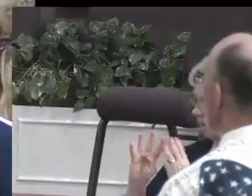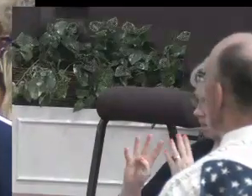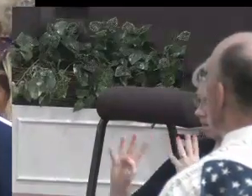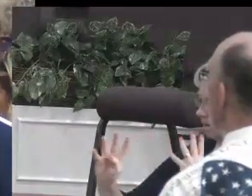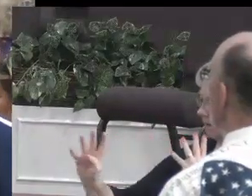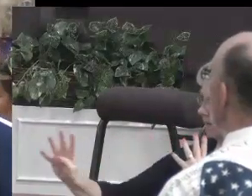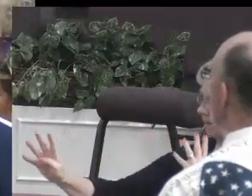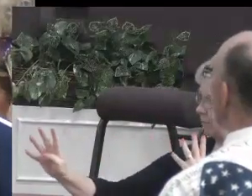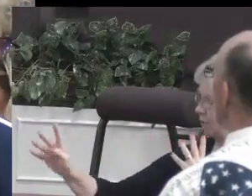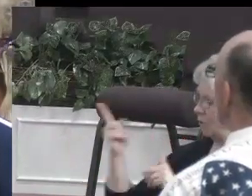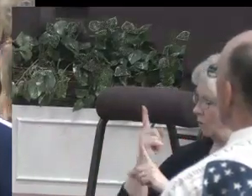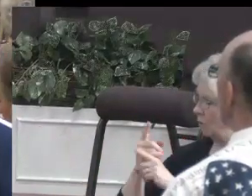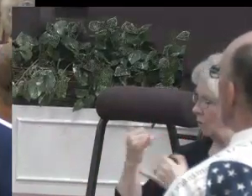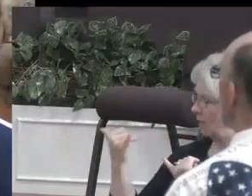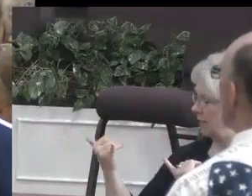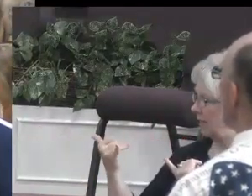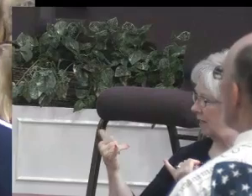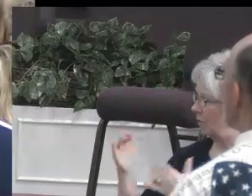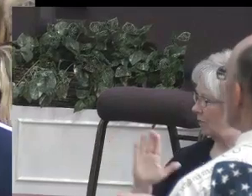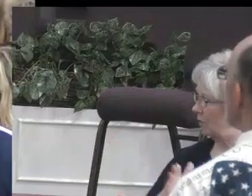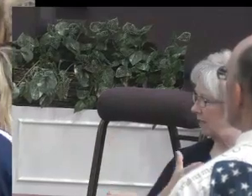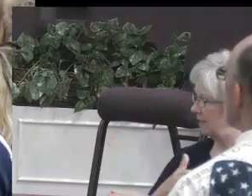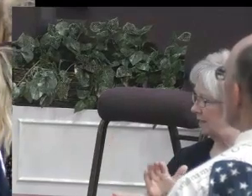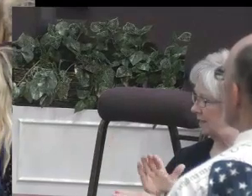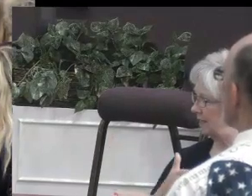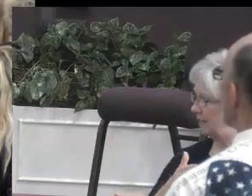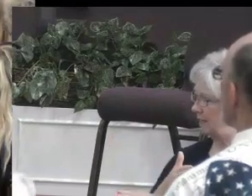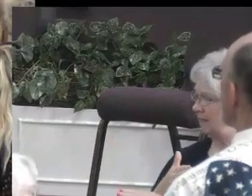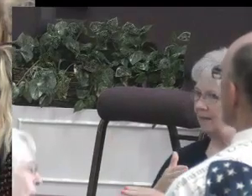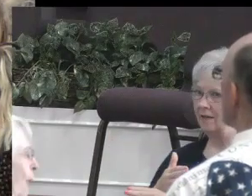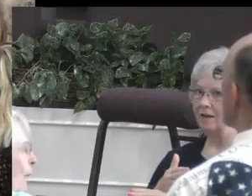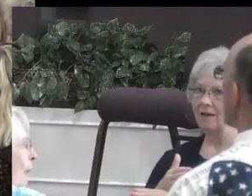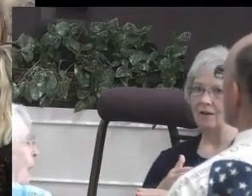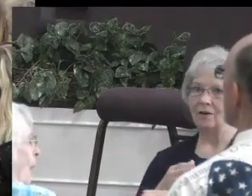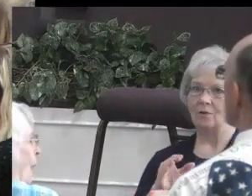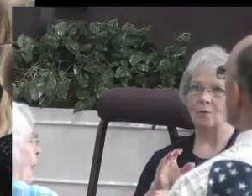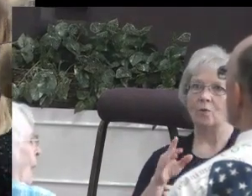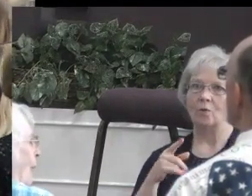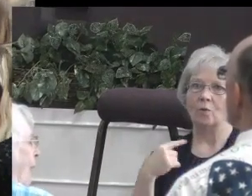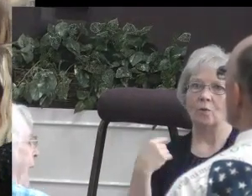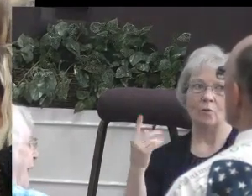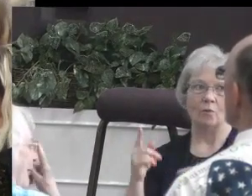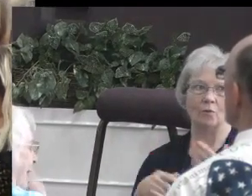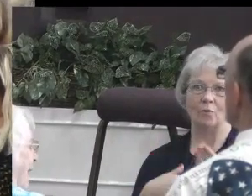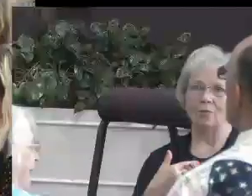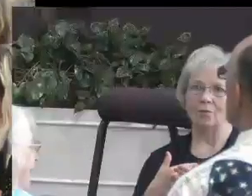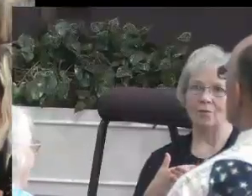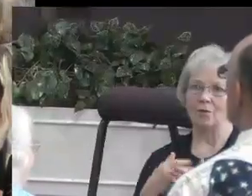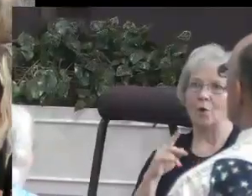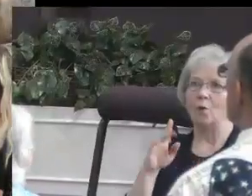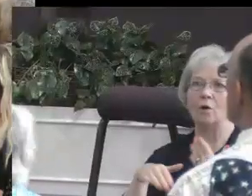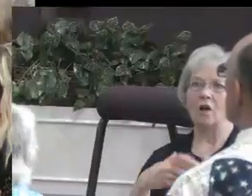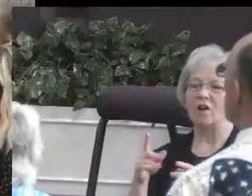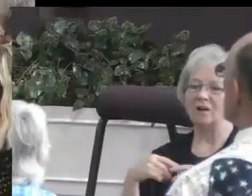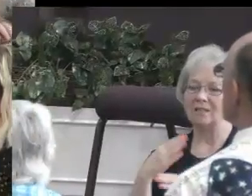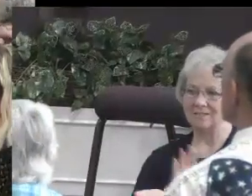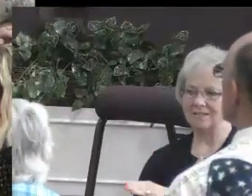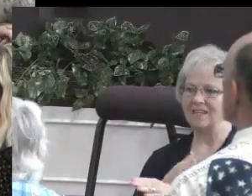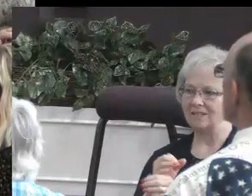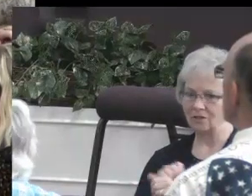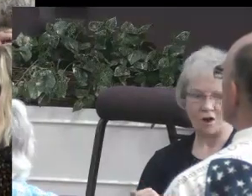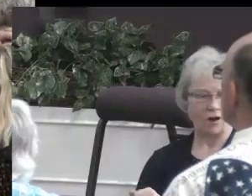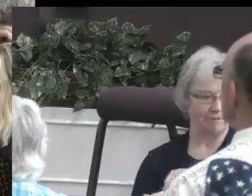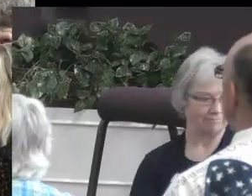now we're going to sing the Star-Spangled Banner. So just line up right in front here. We're going to be standing, and Mike's going to lead